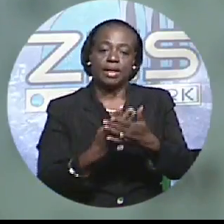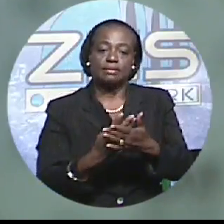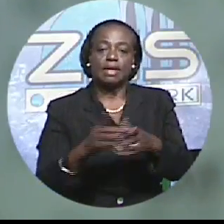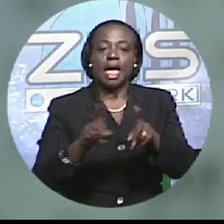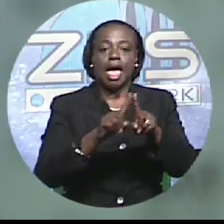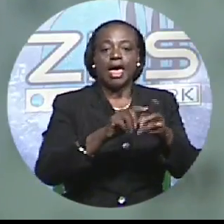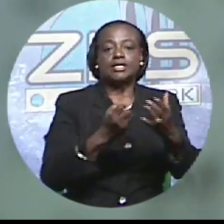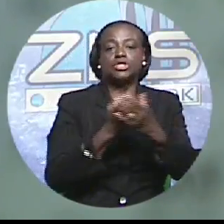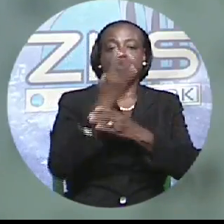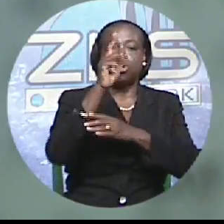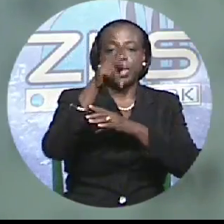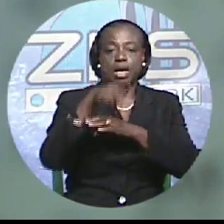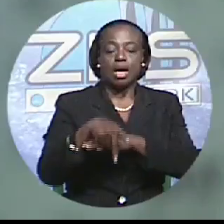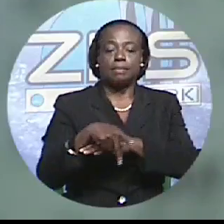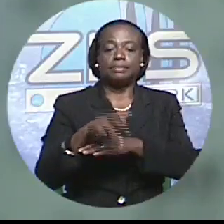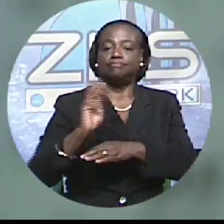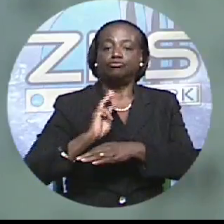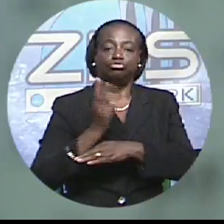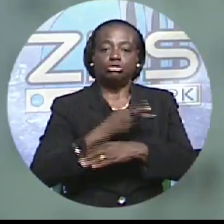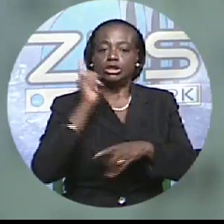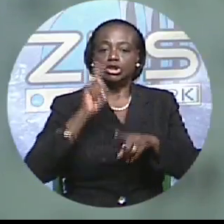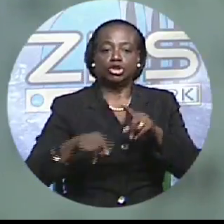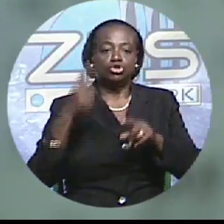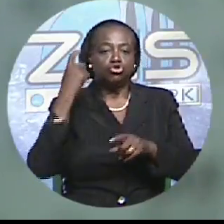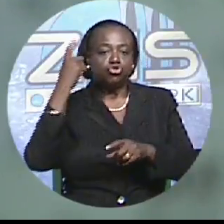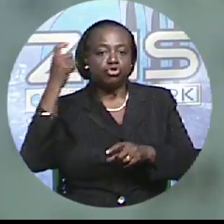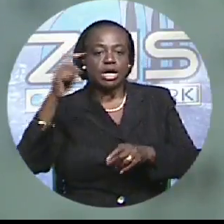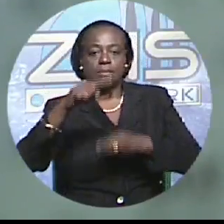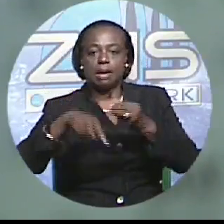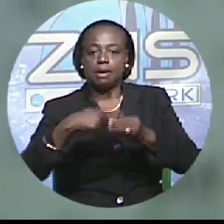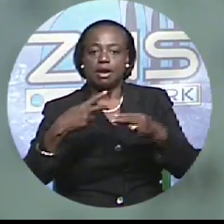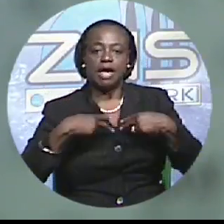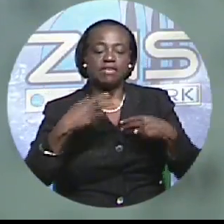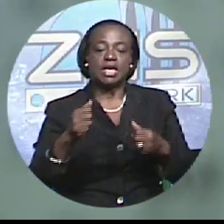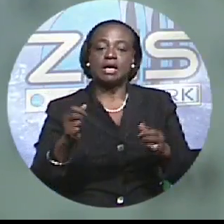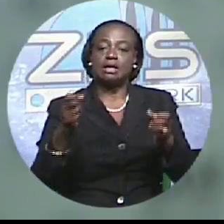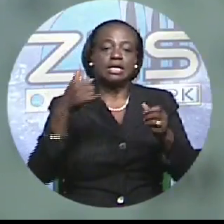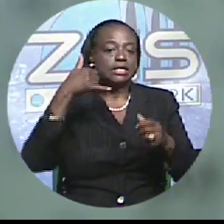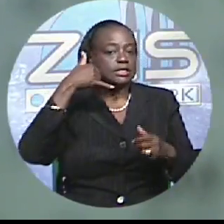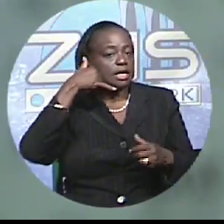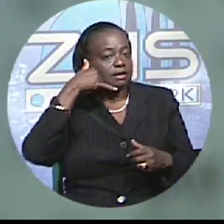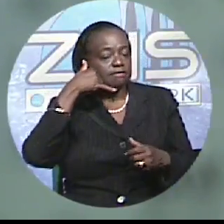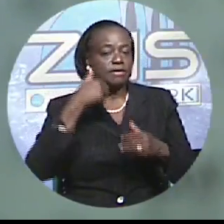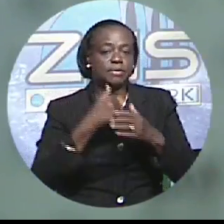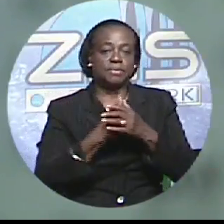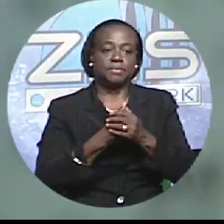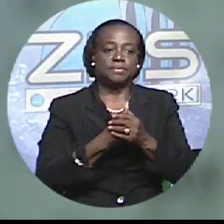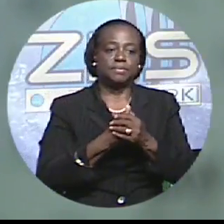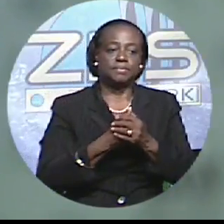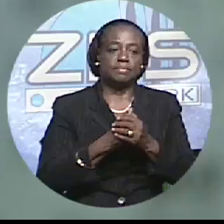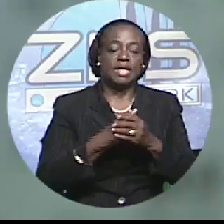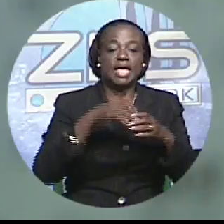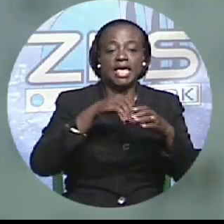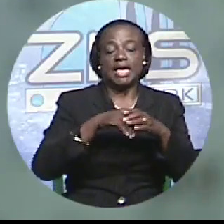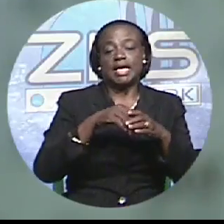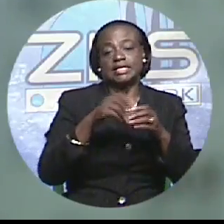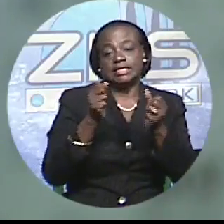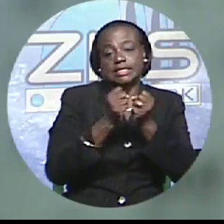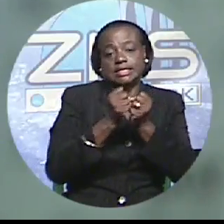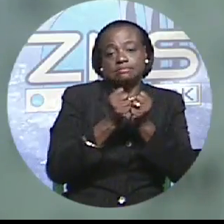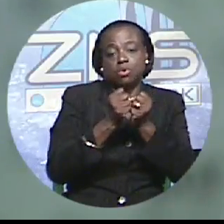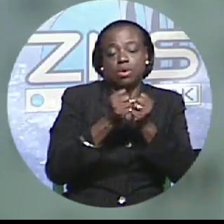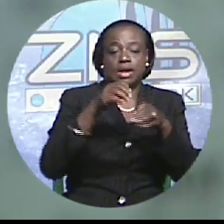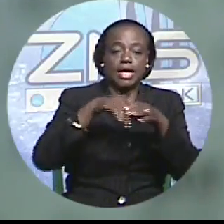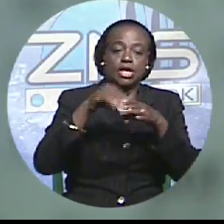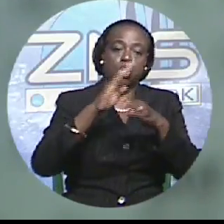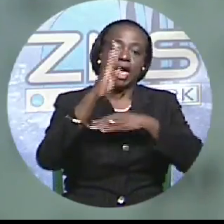up, we couldn't dream of having a phone as small as you like it, in your hand or